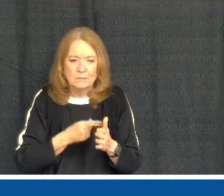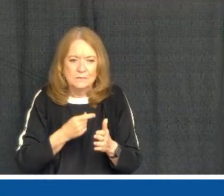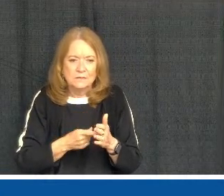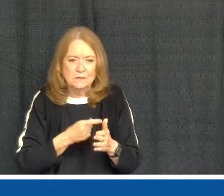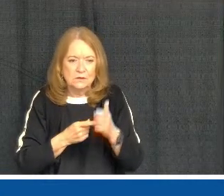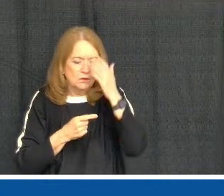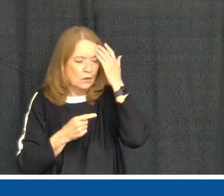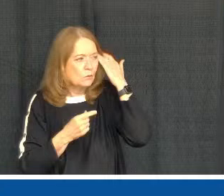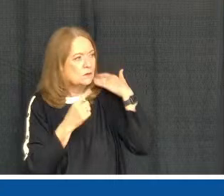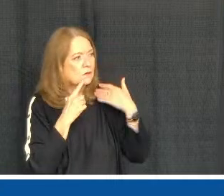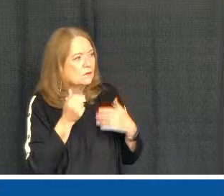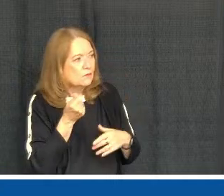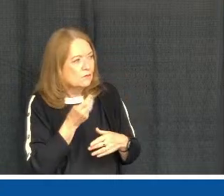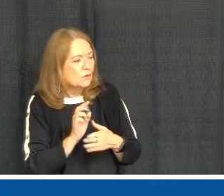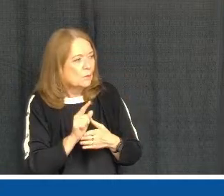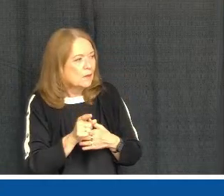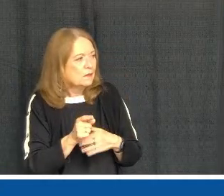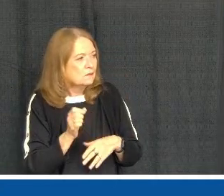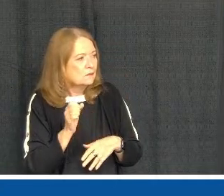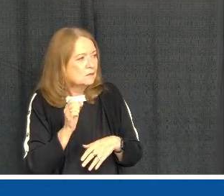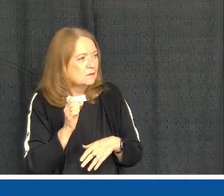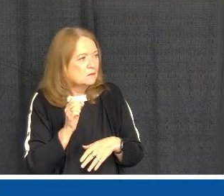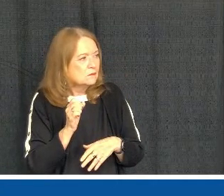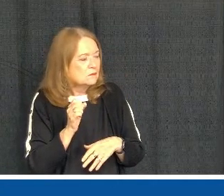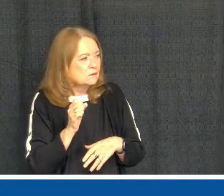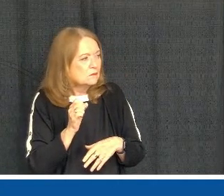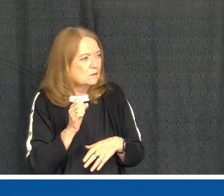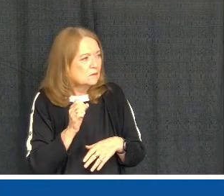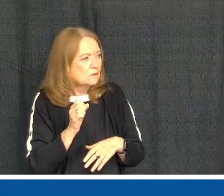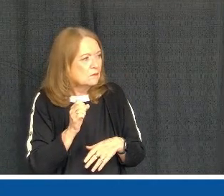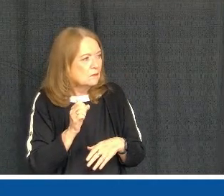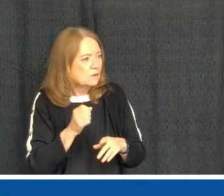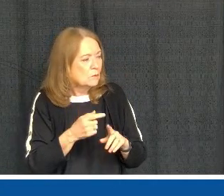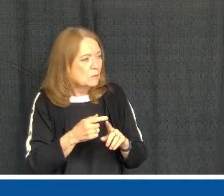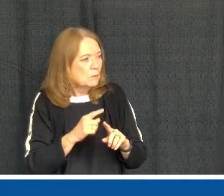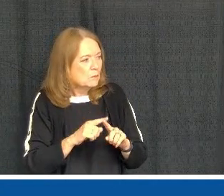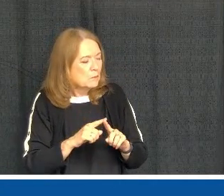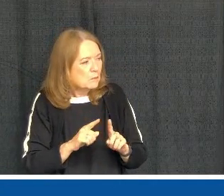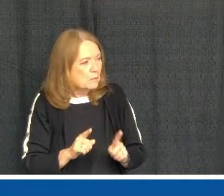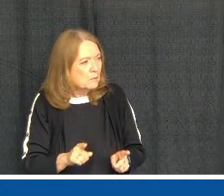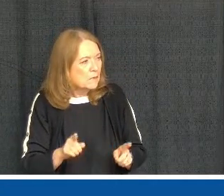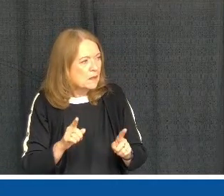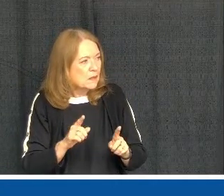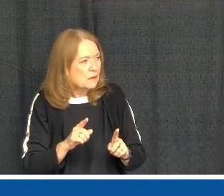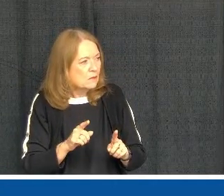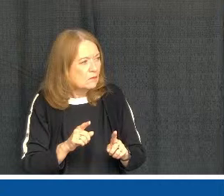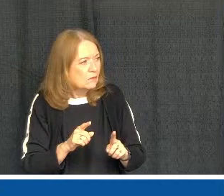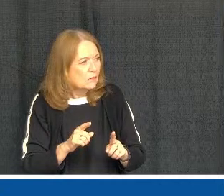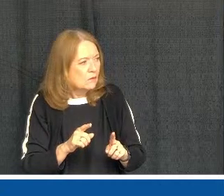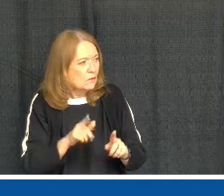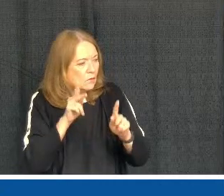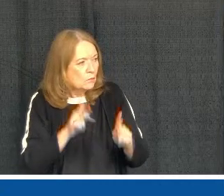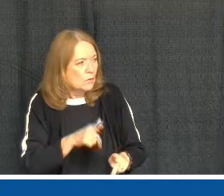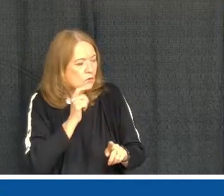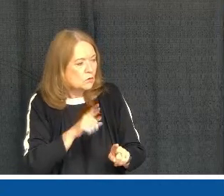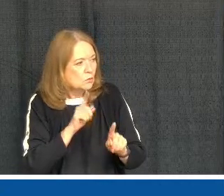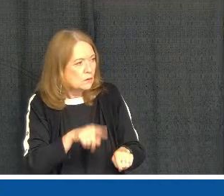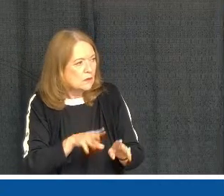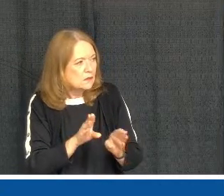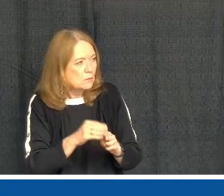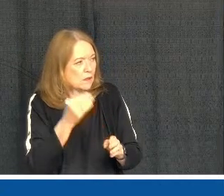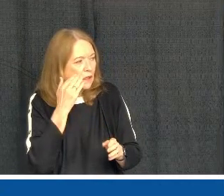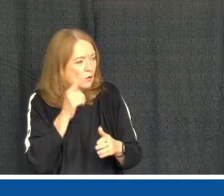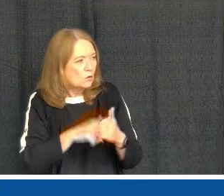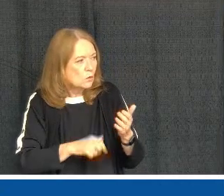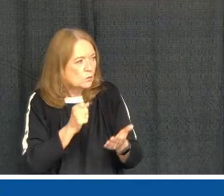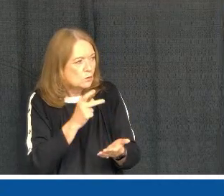few minutes of, from a codes enforcement perspective, that employee attends the meeting, he knows what was